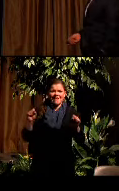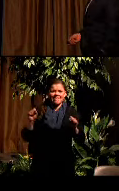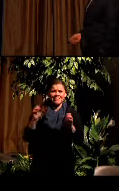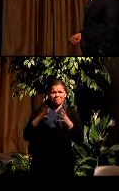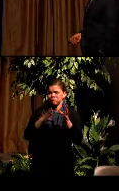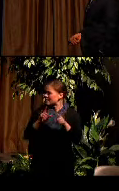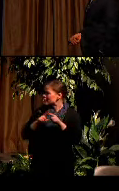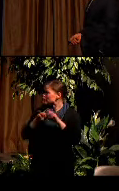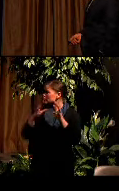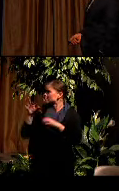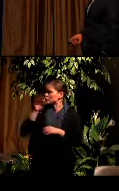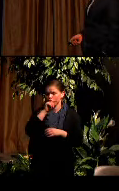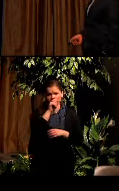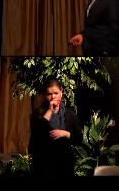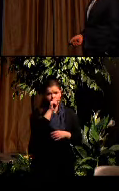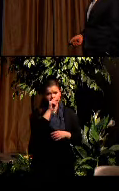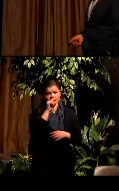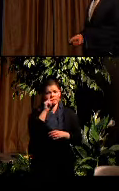over 70%.